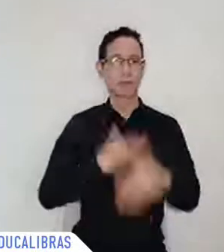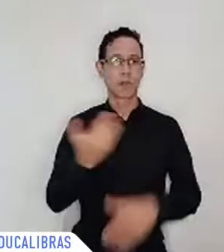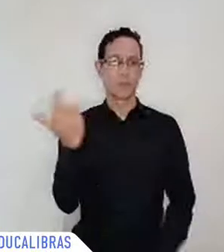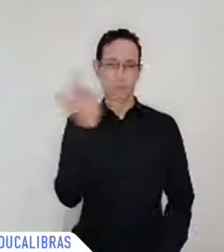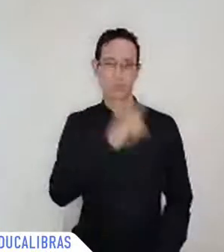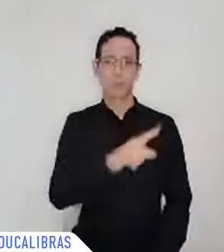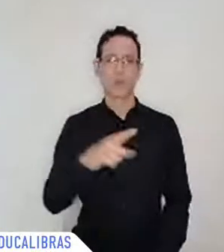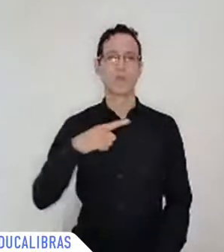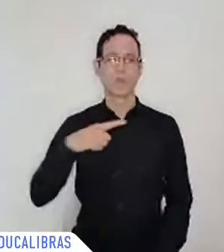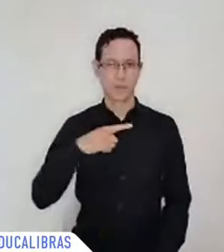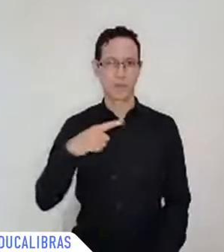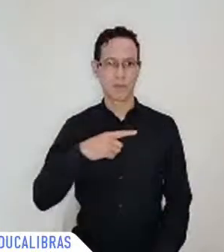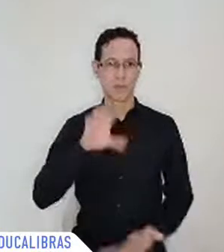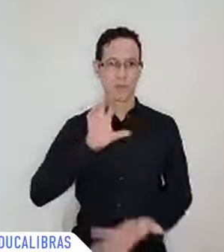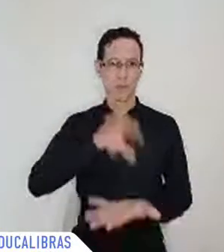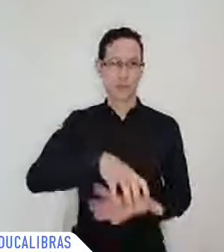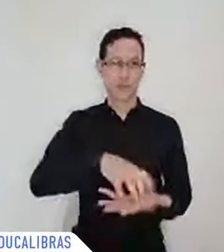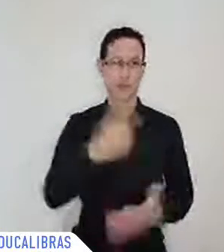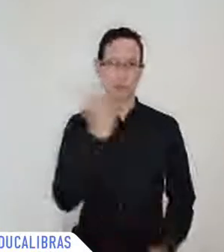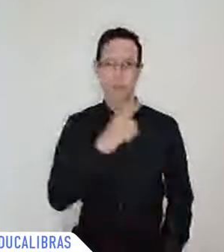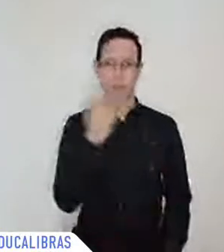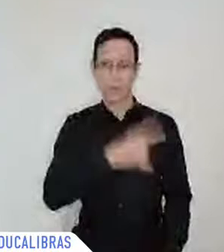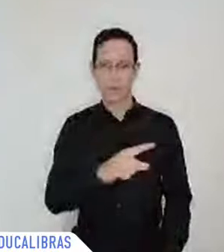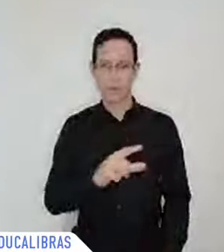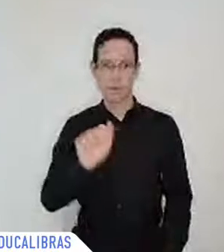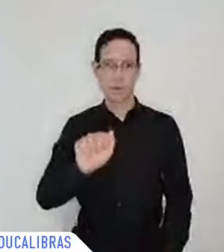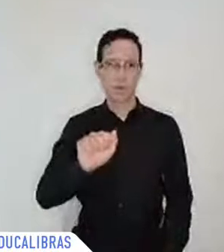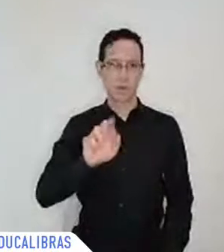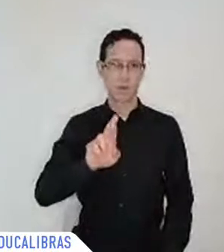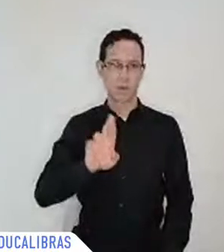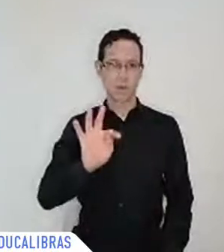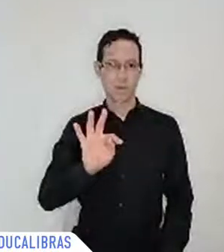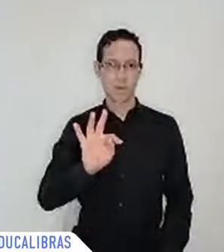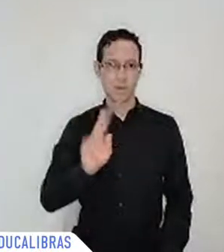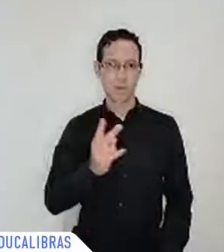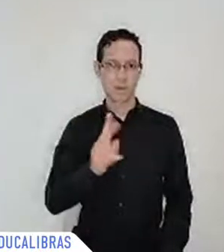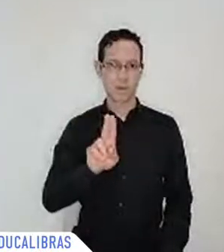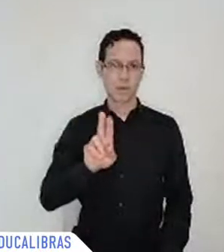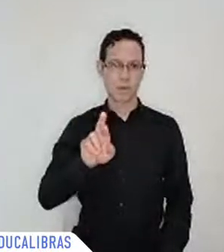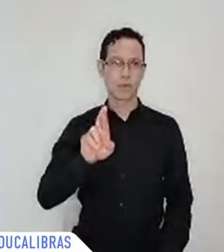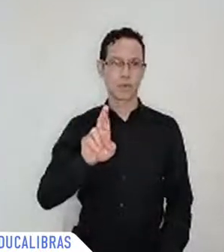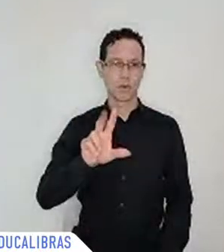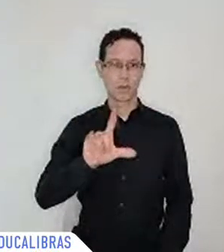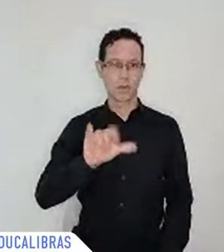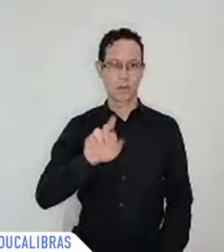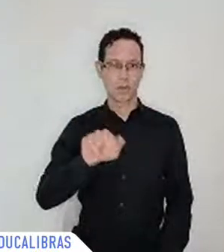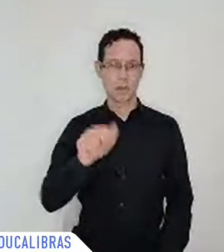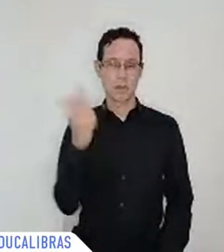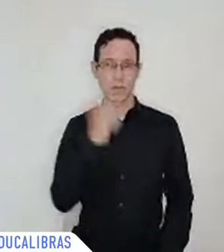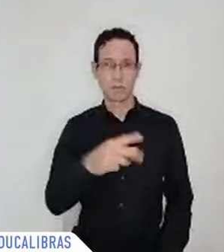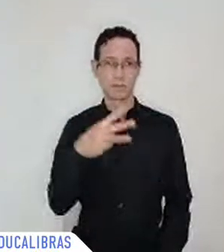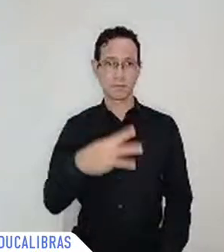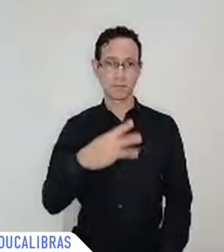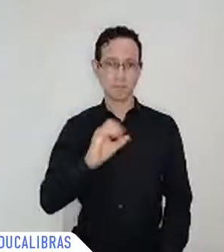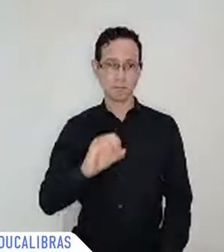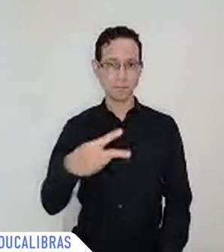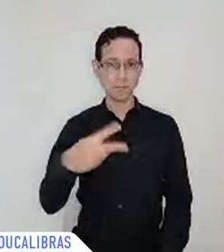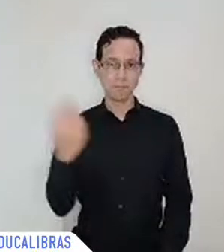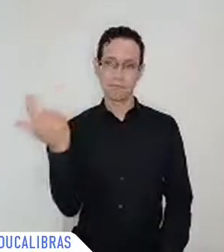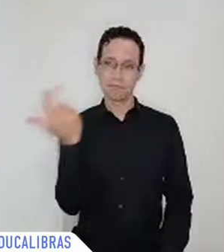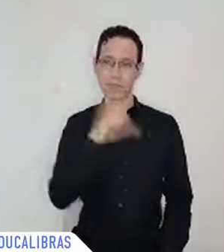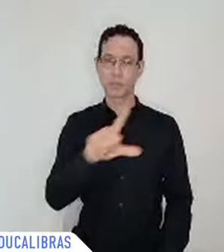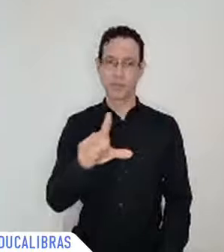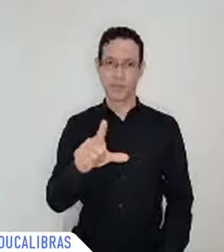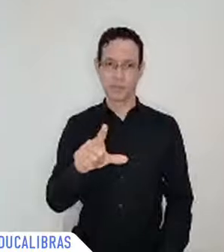he also managed to refrain Bolsonaro from getting into an impeachment